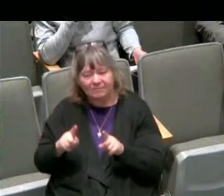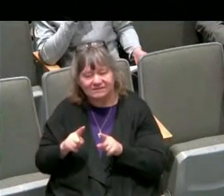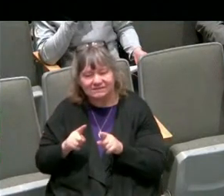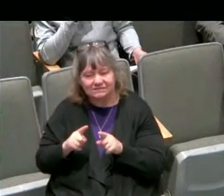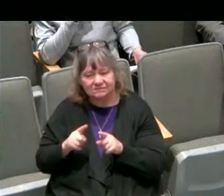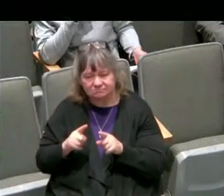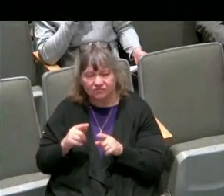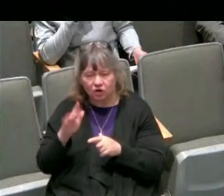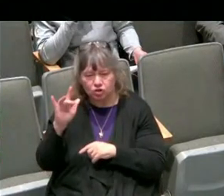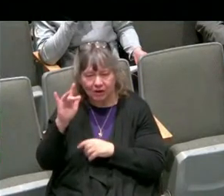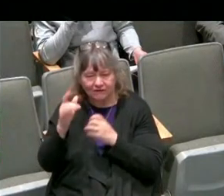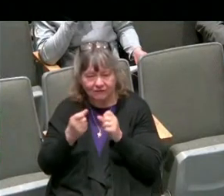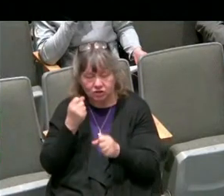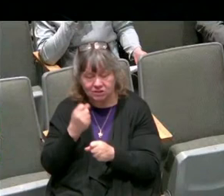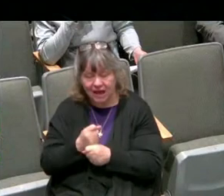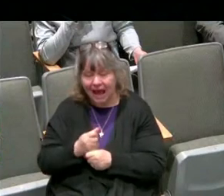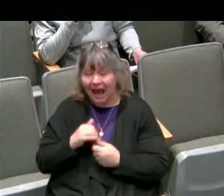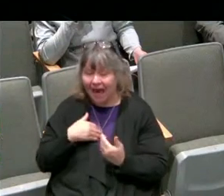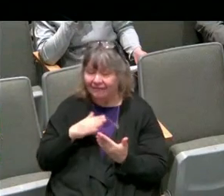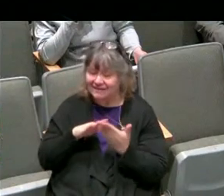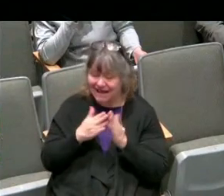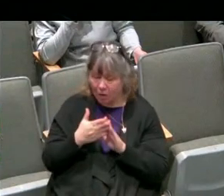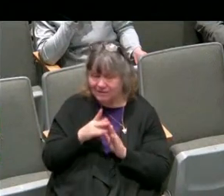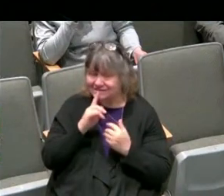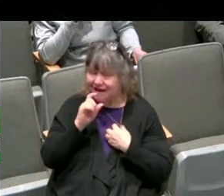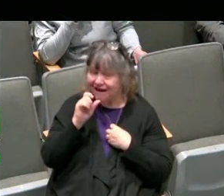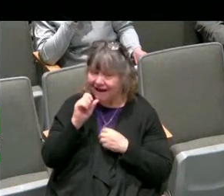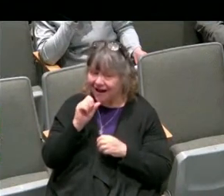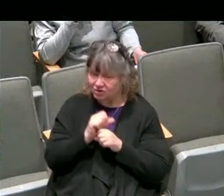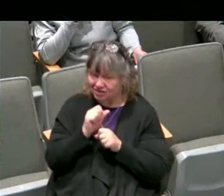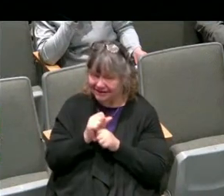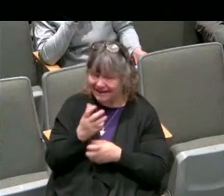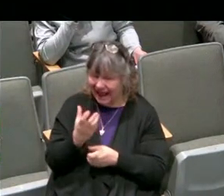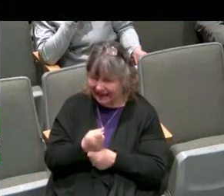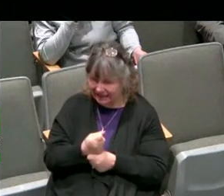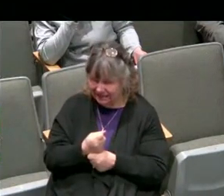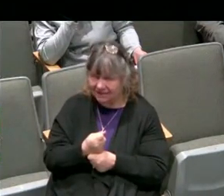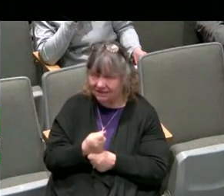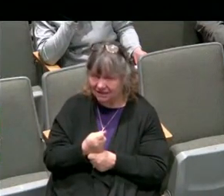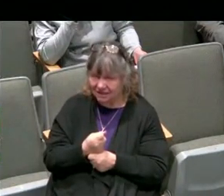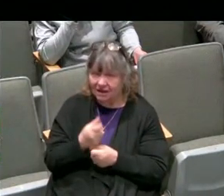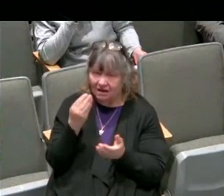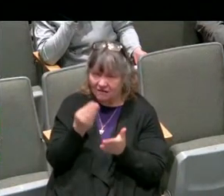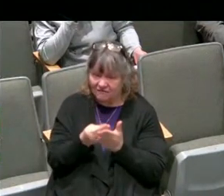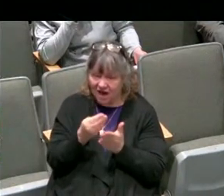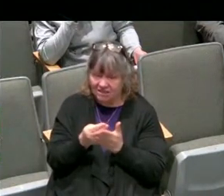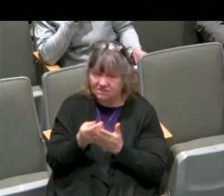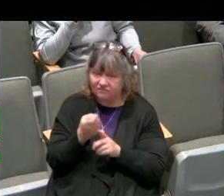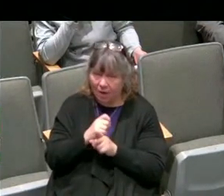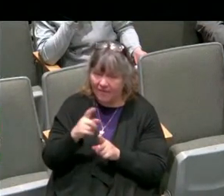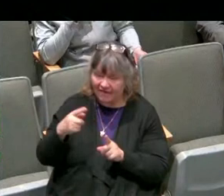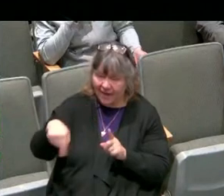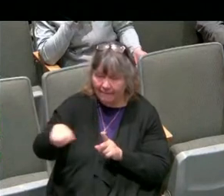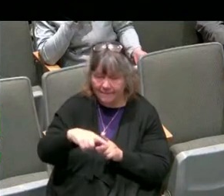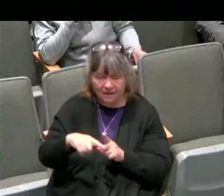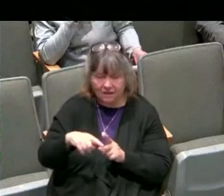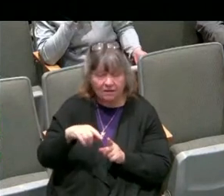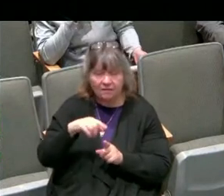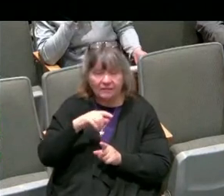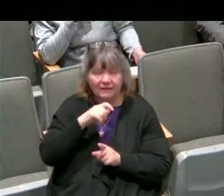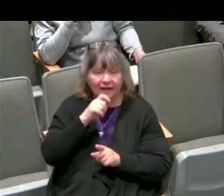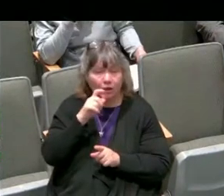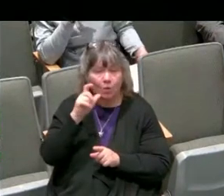years and the town is actually getting uh funds from these people that they don't